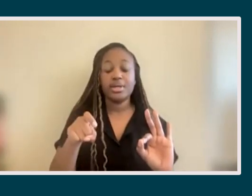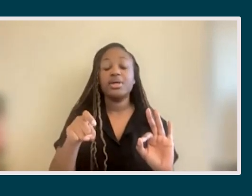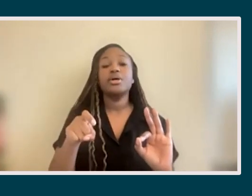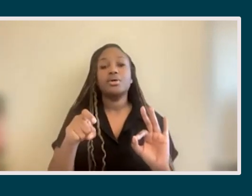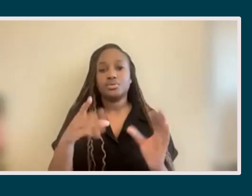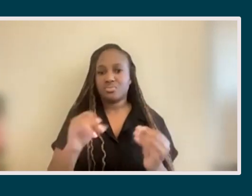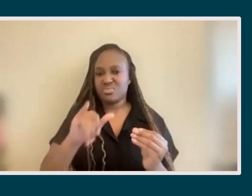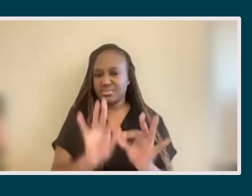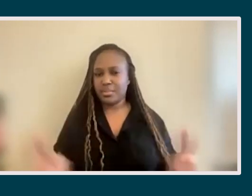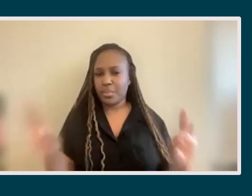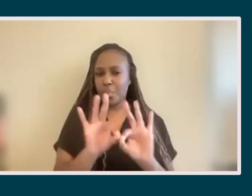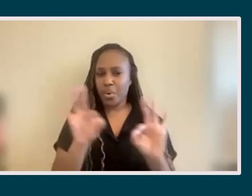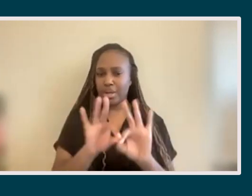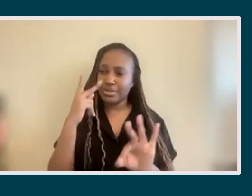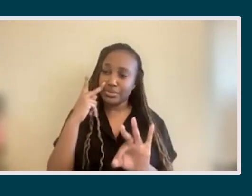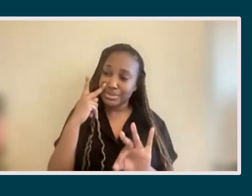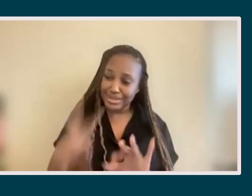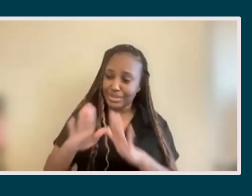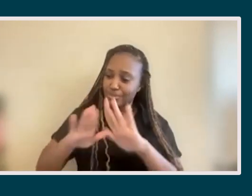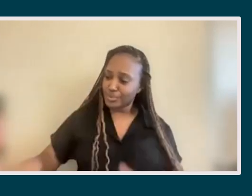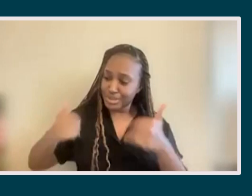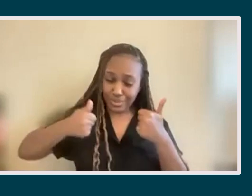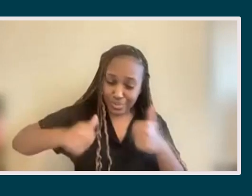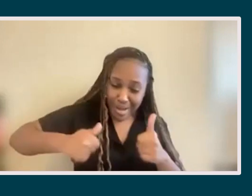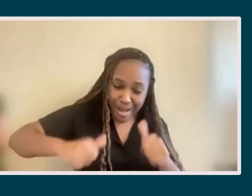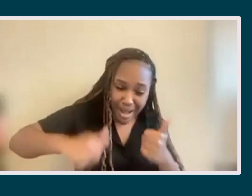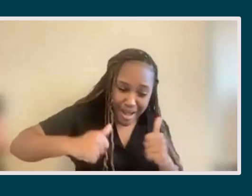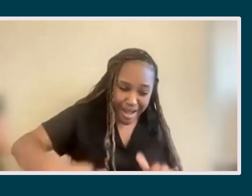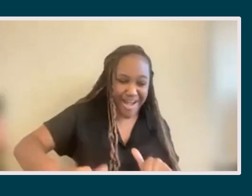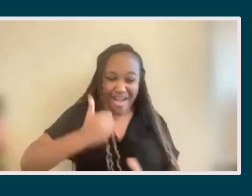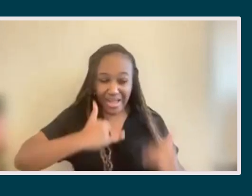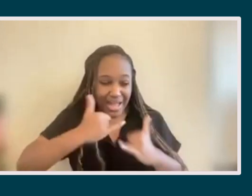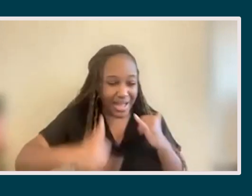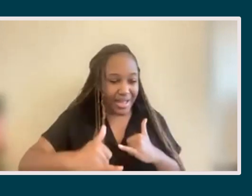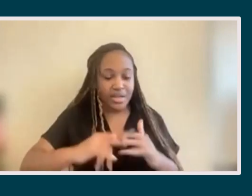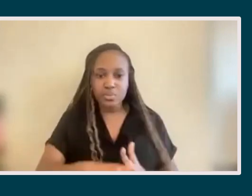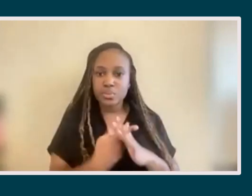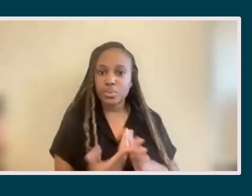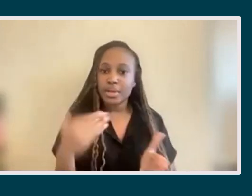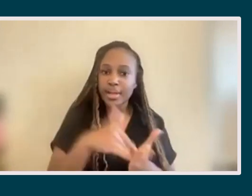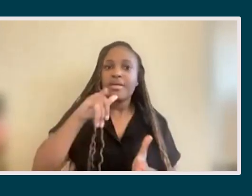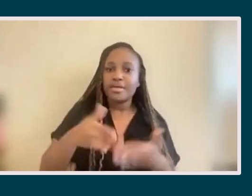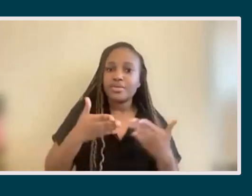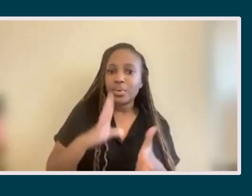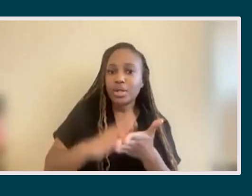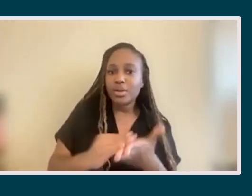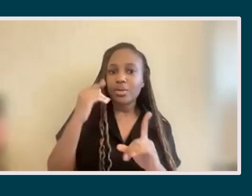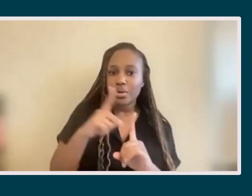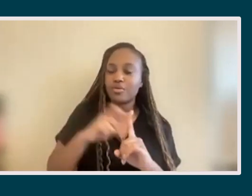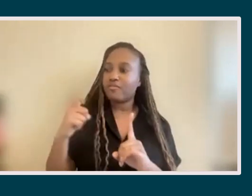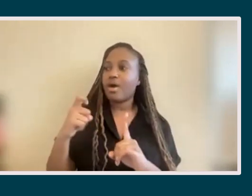that's a thing, watching your kids try and stumble and get up again, that's a way we learn from those younger than us